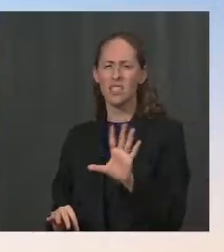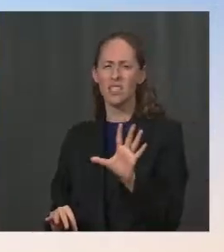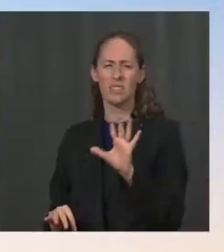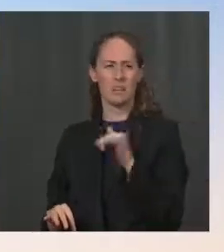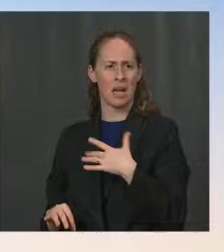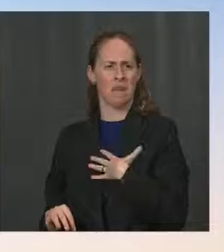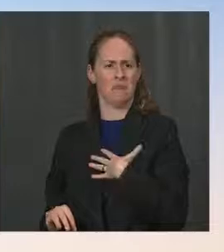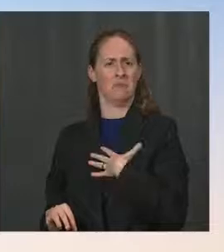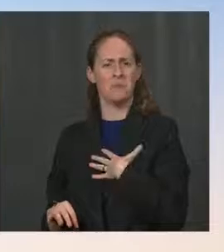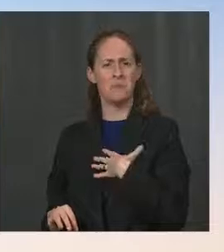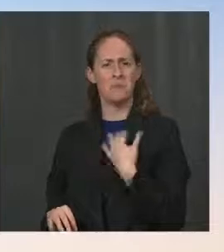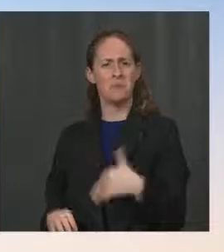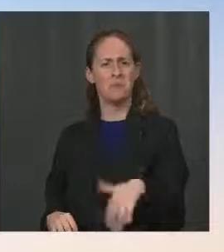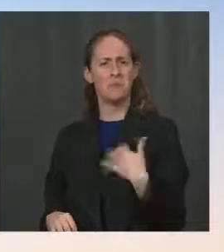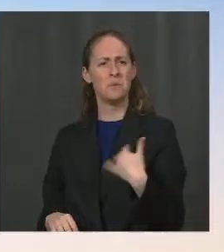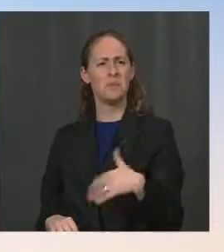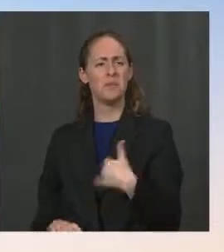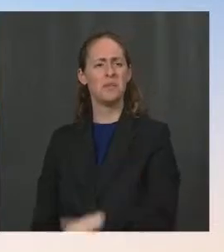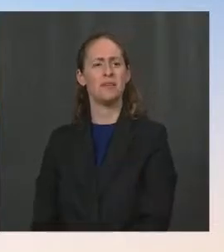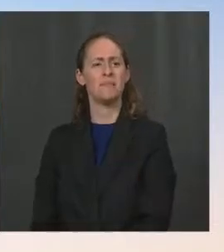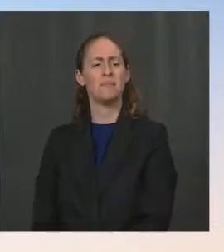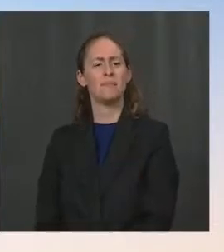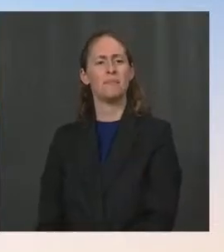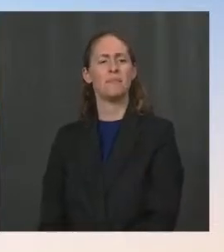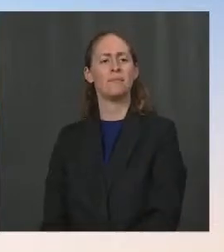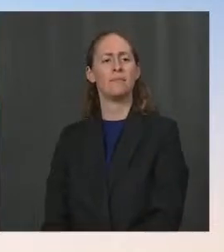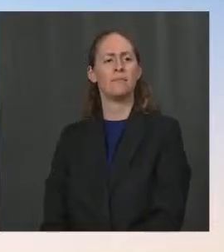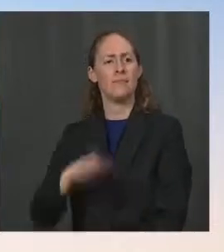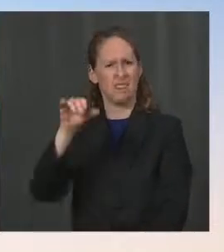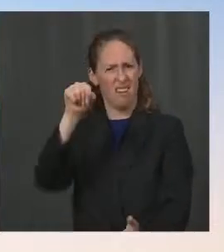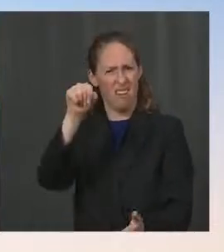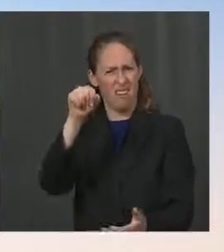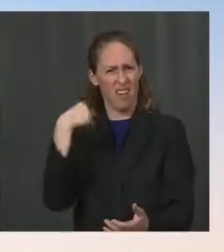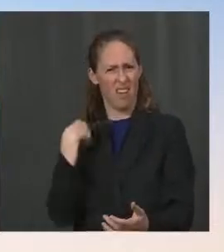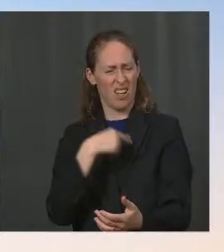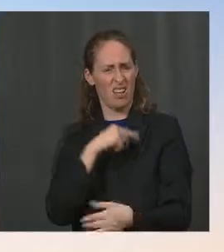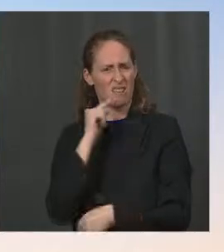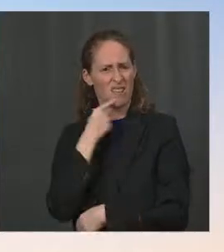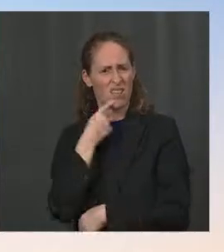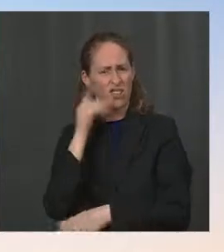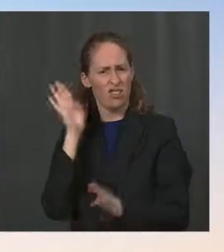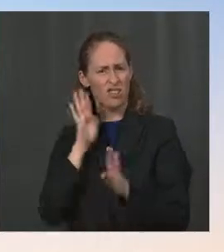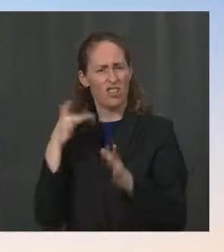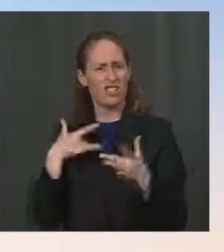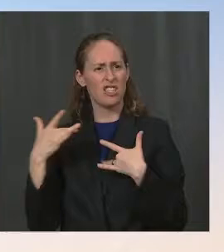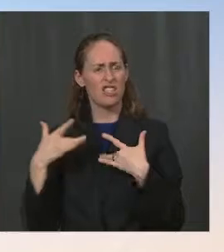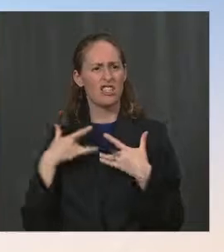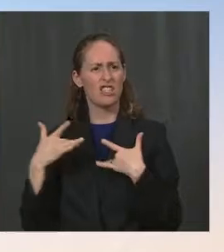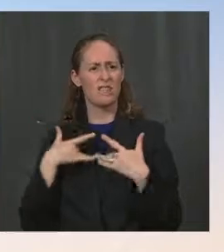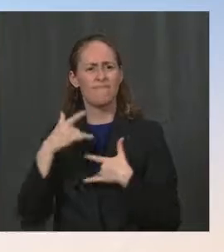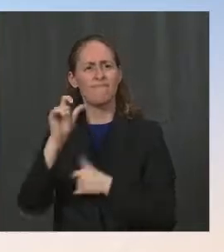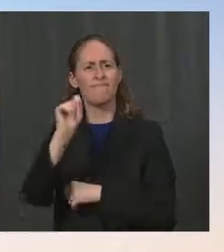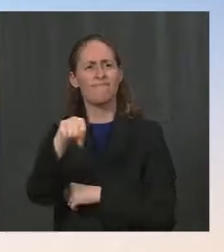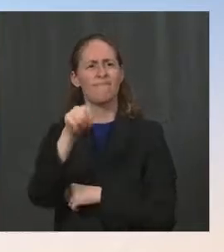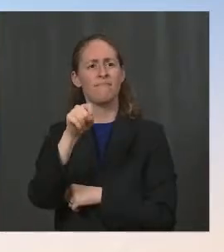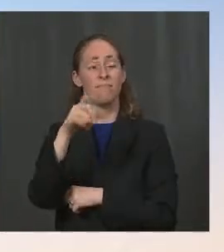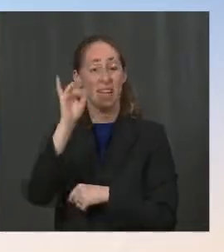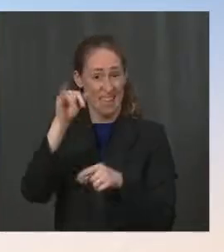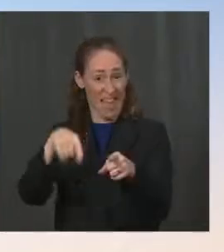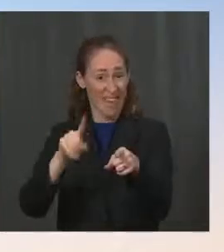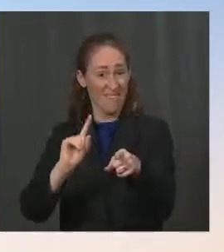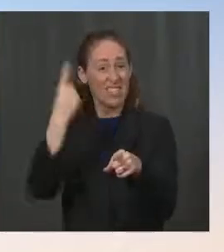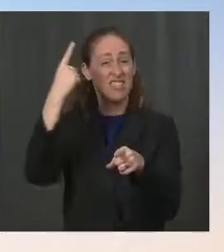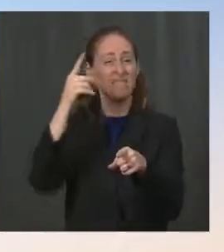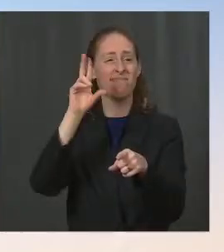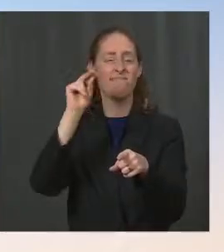outlined. So yes, of course, it's of great concern. And of course, it's of great concern because this is not the first time that there have been